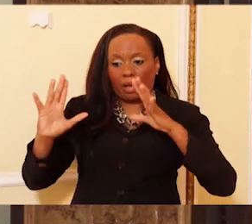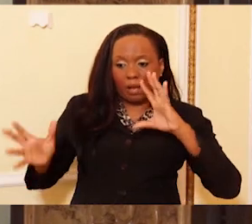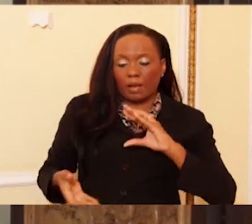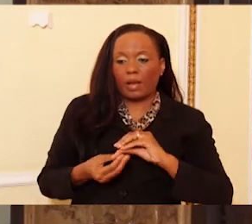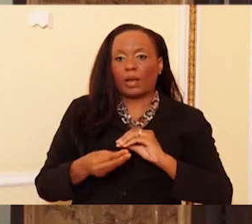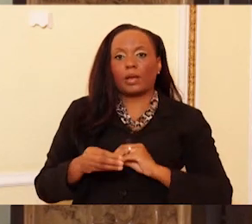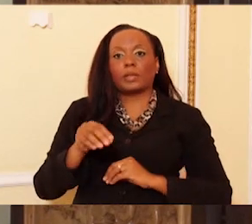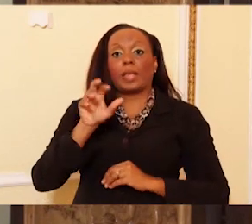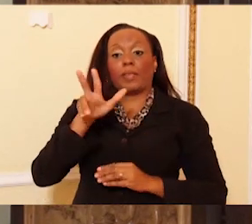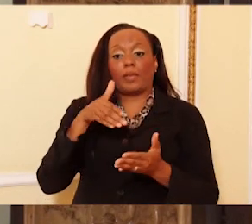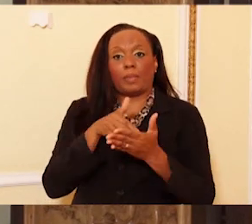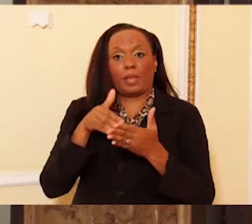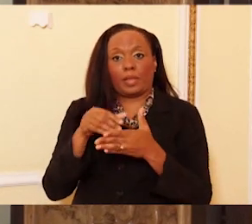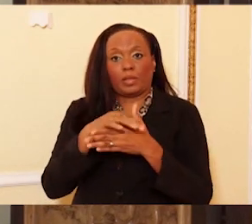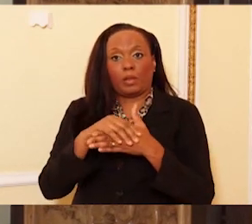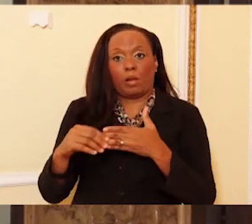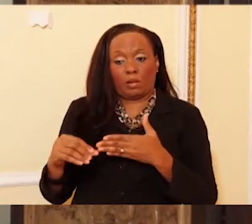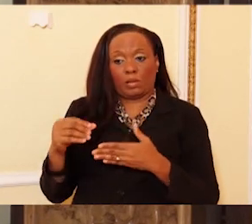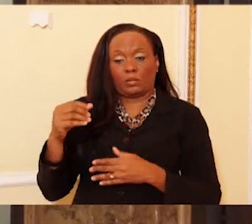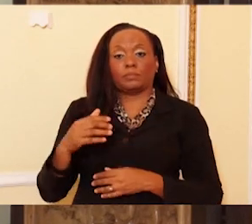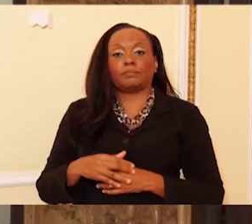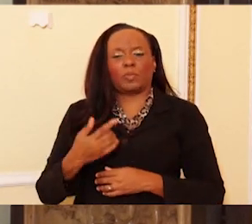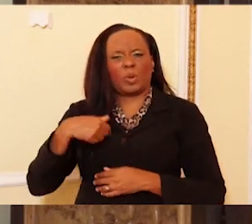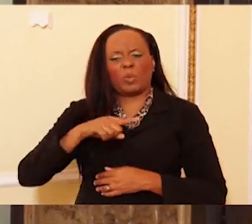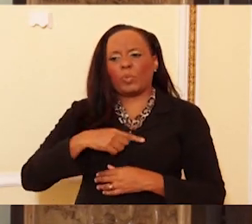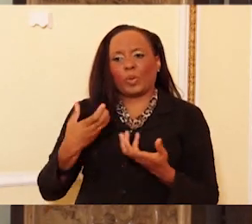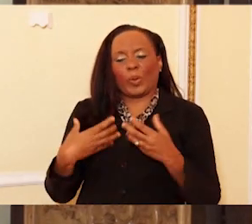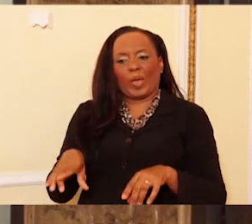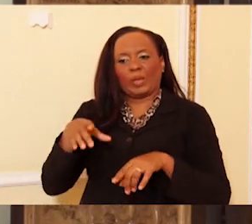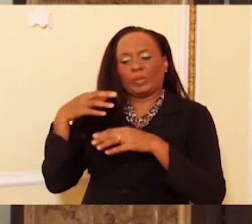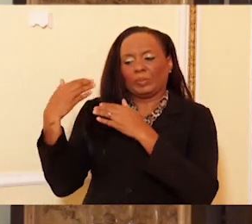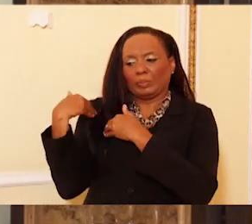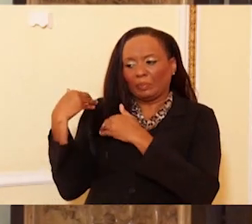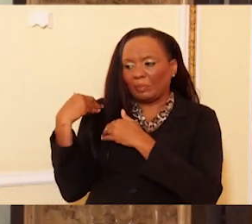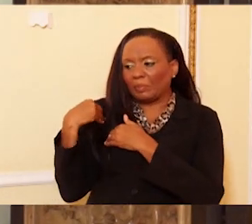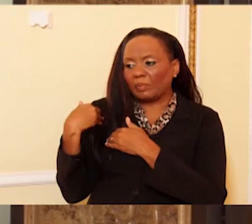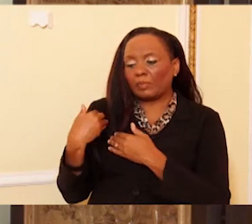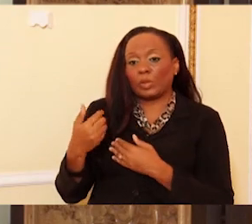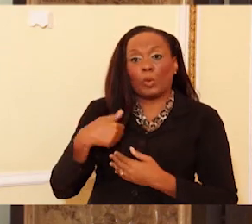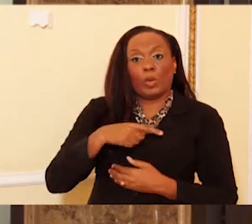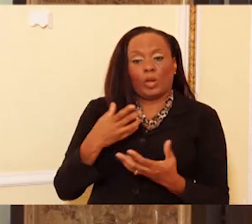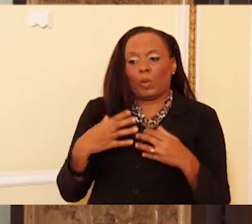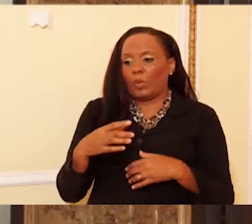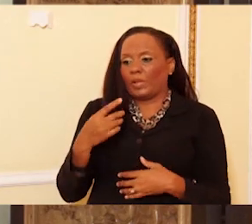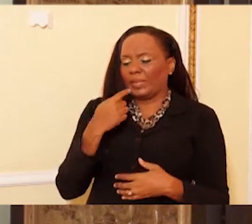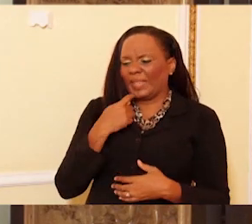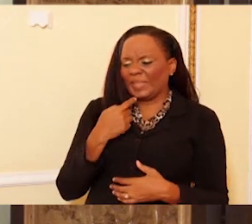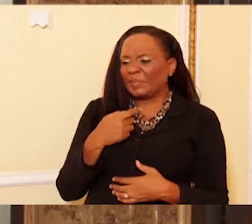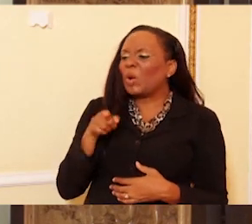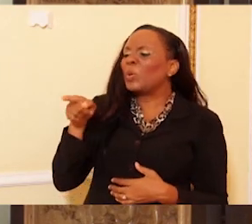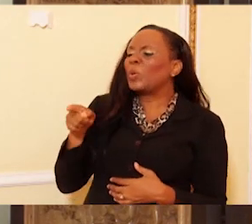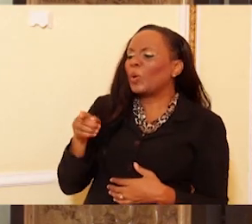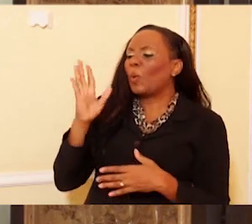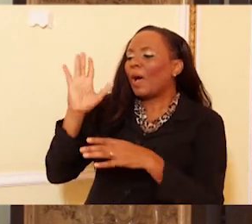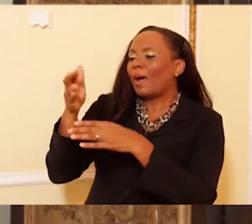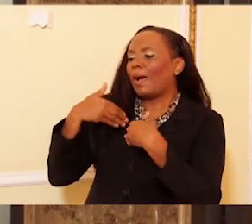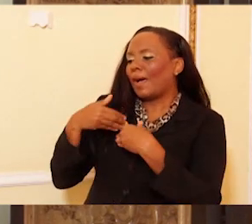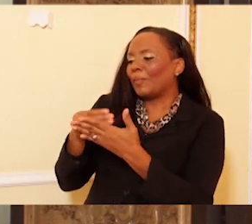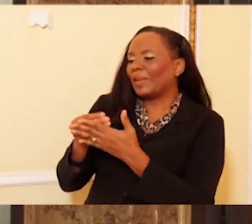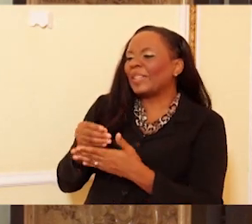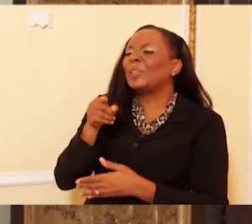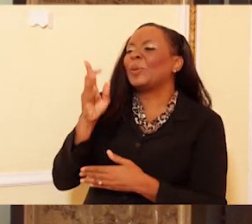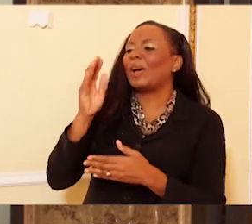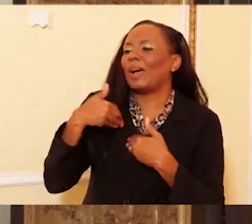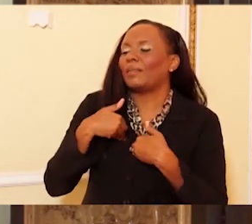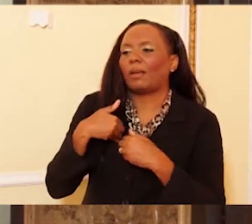3 months. The Trust does not wish to be responsible for deciding who gets the extra support. That will be left up to the